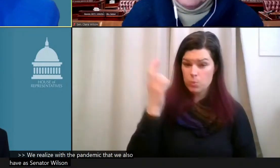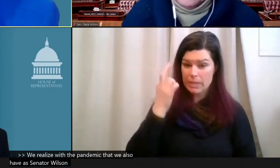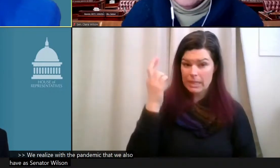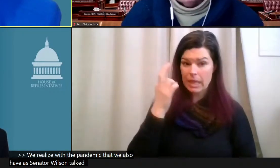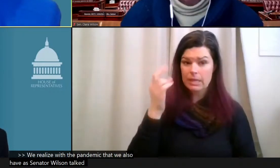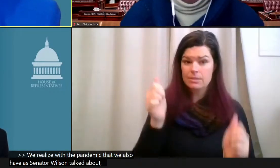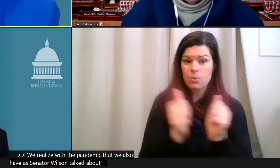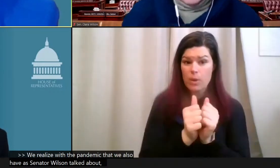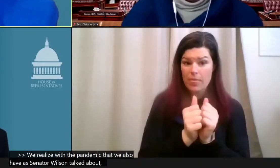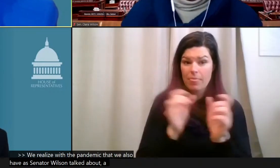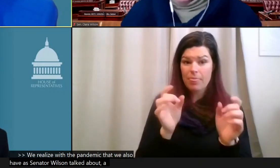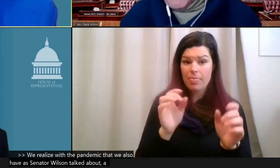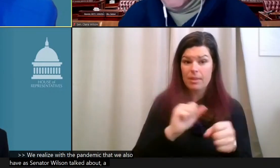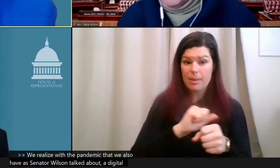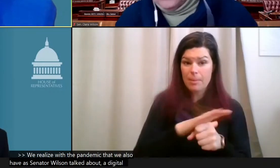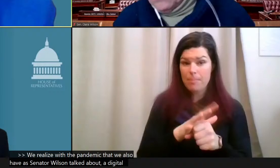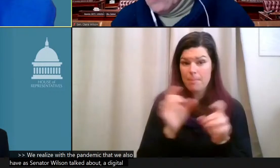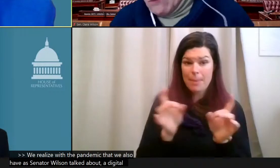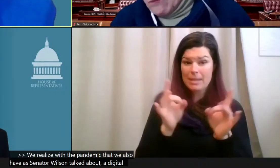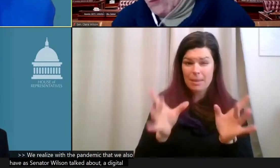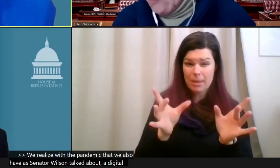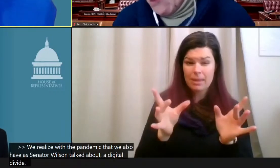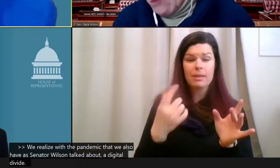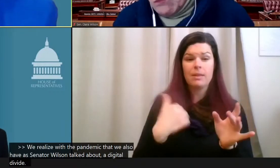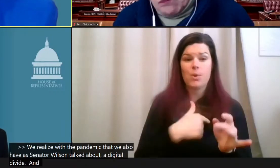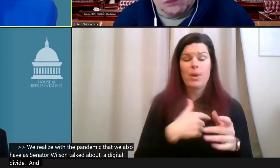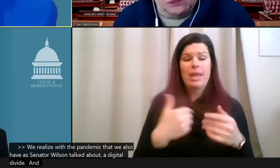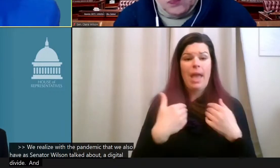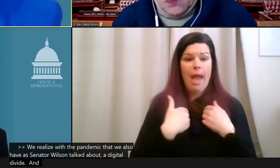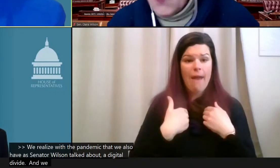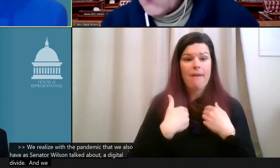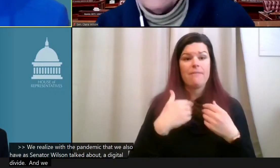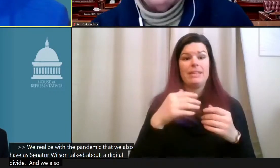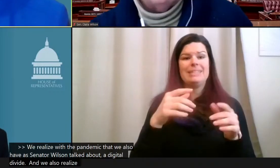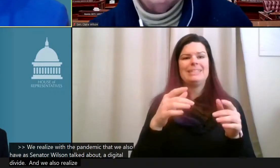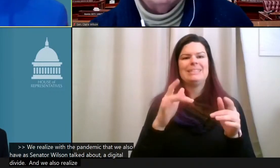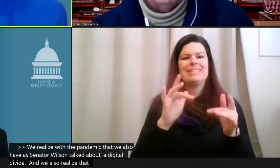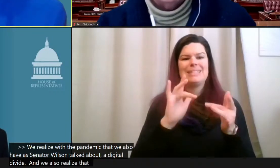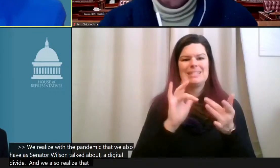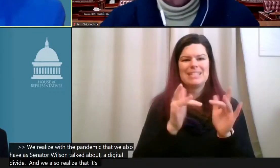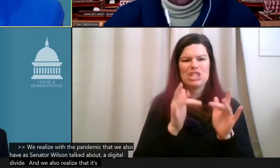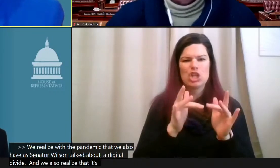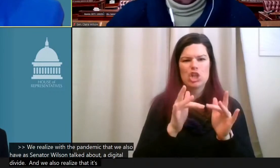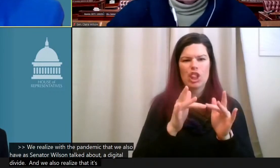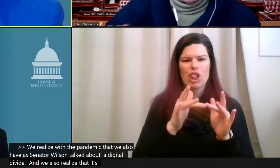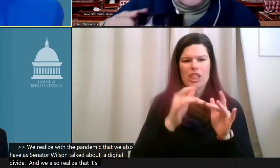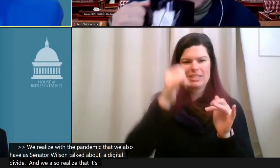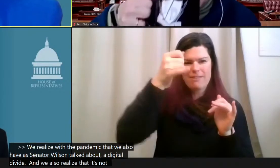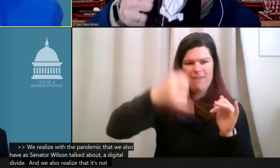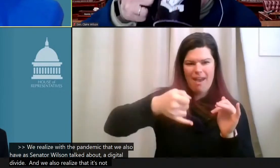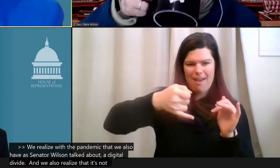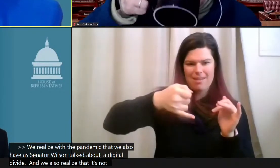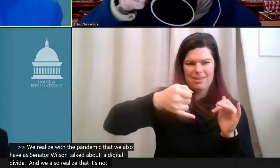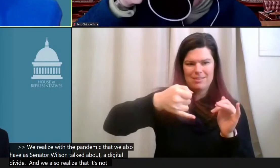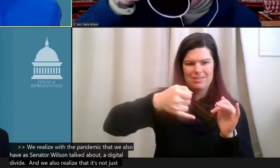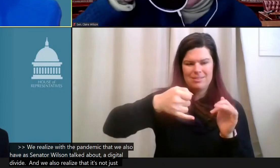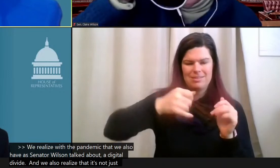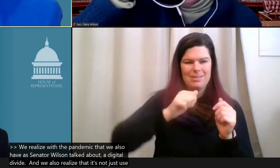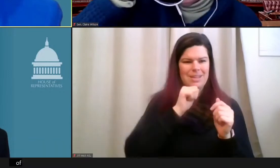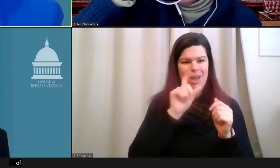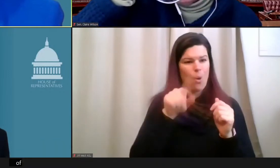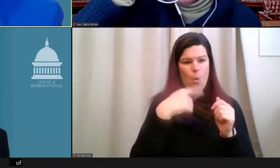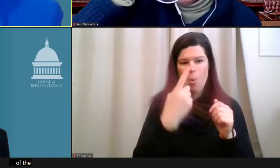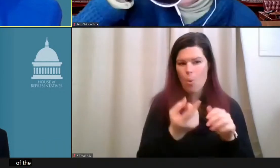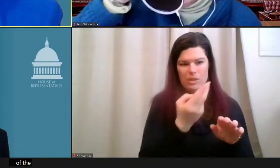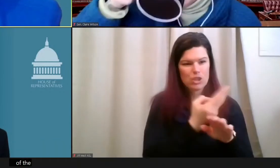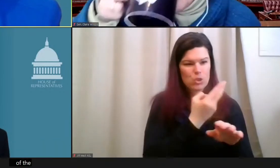digital divide. And we also realize that it's not just use of the internet and